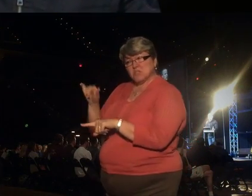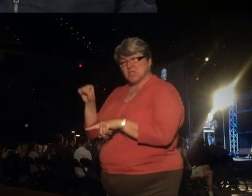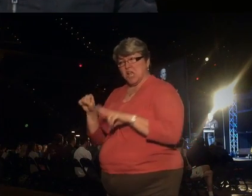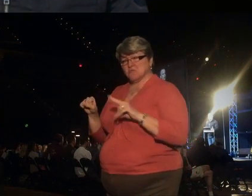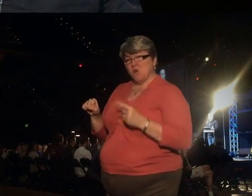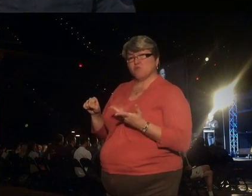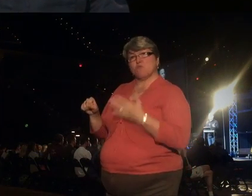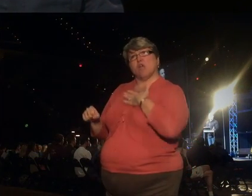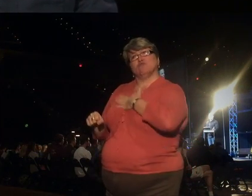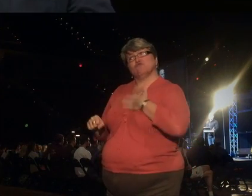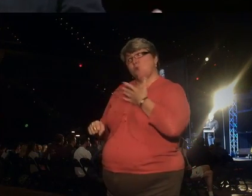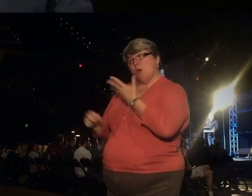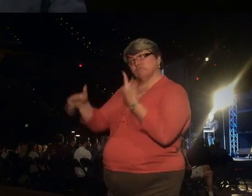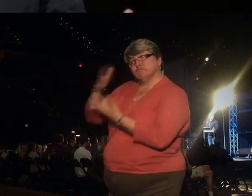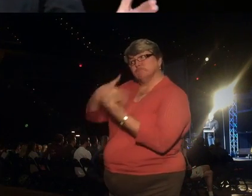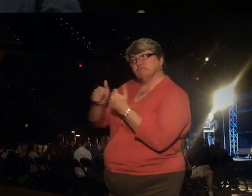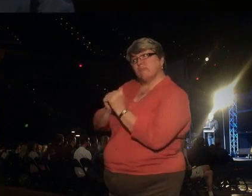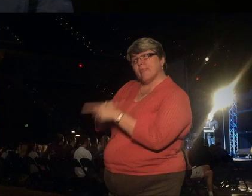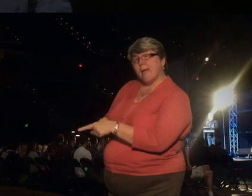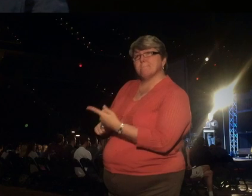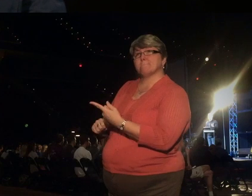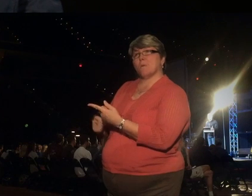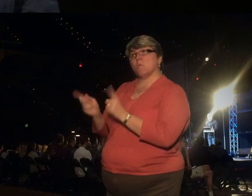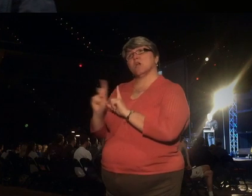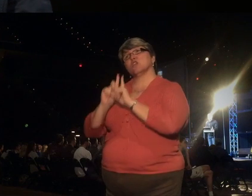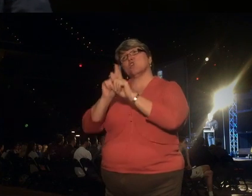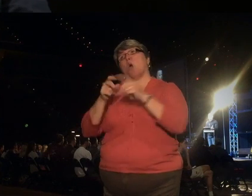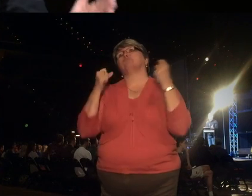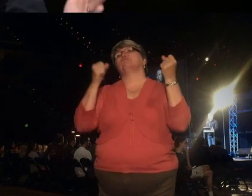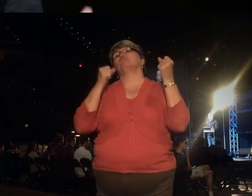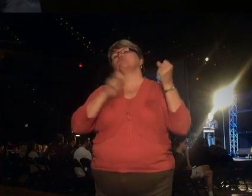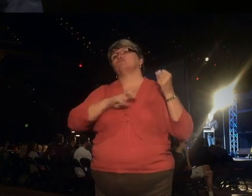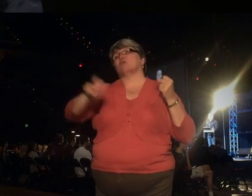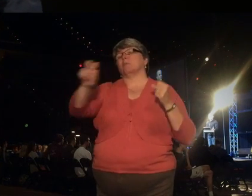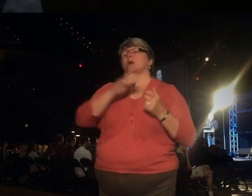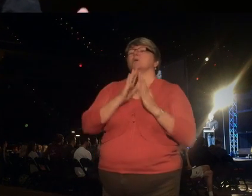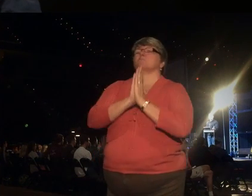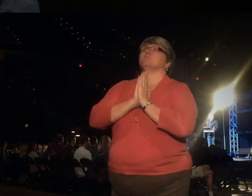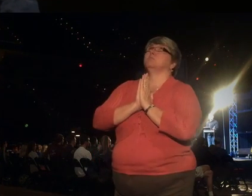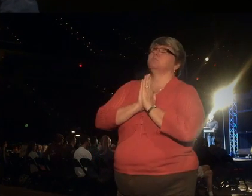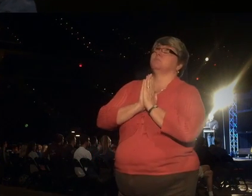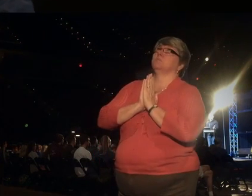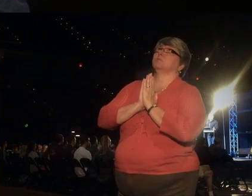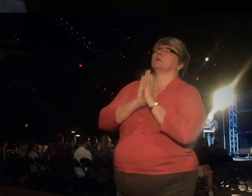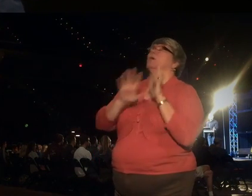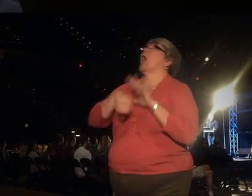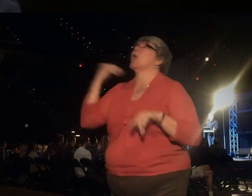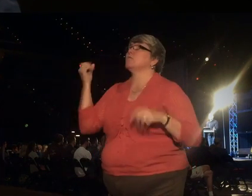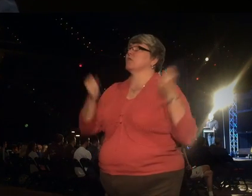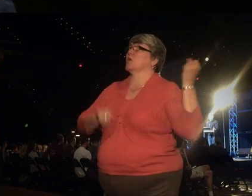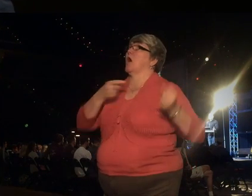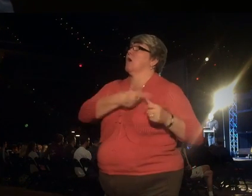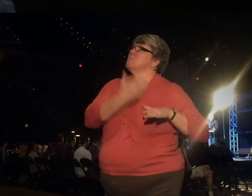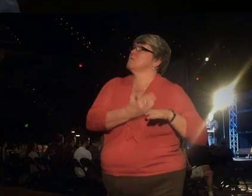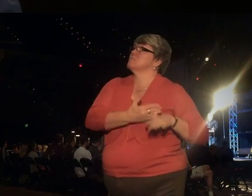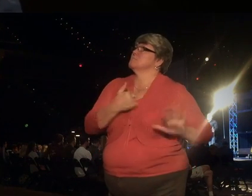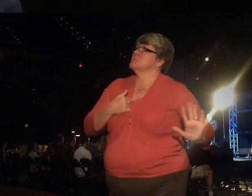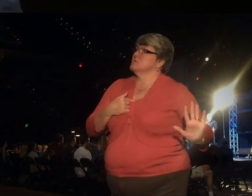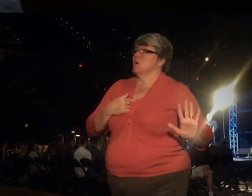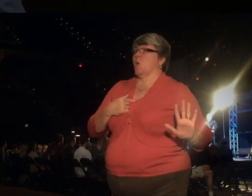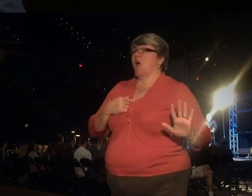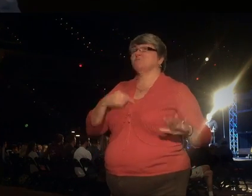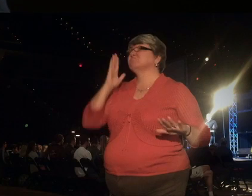company? When we go on a road trip, am I praying, please God, get me out of the car? Or do I not notice the time go